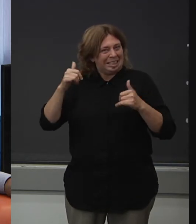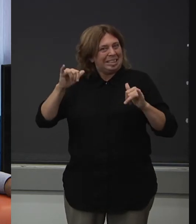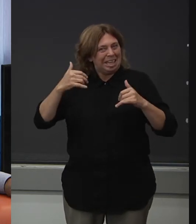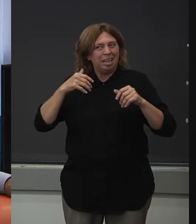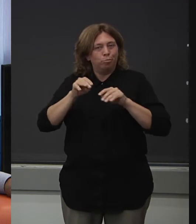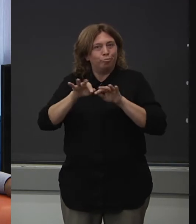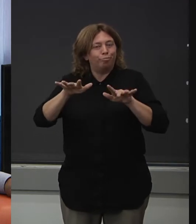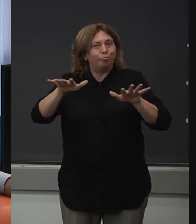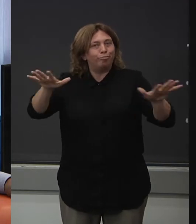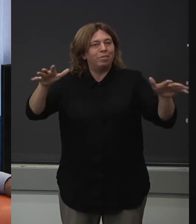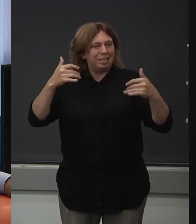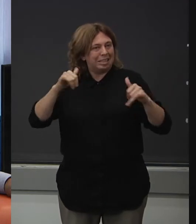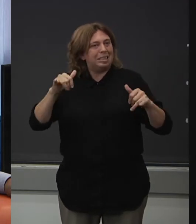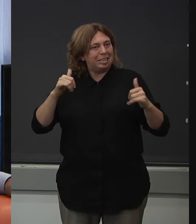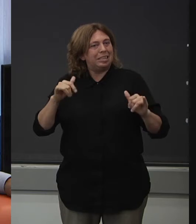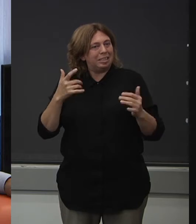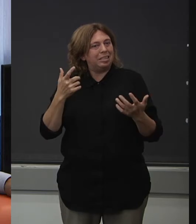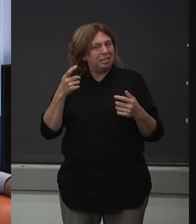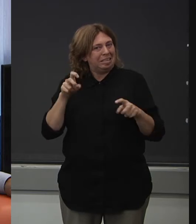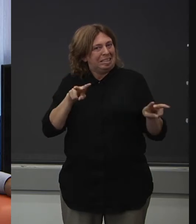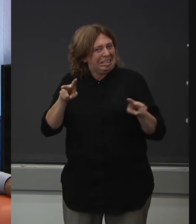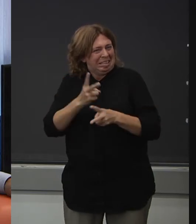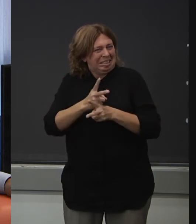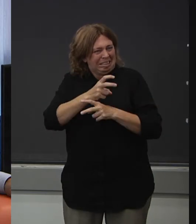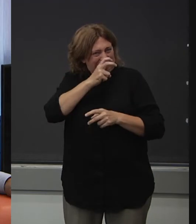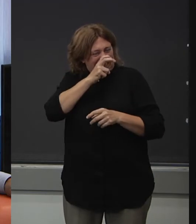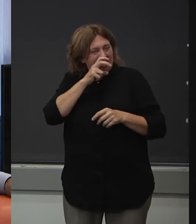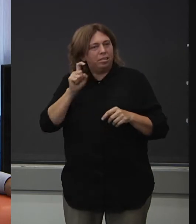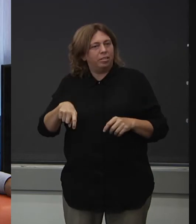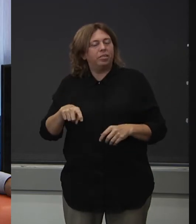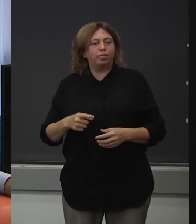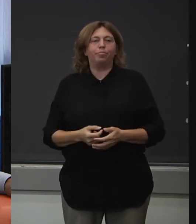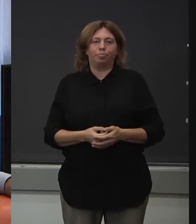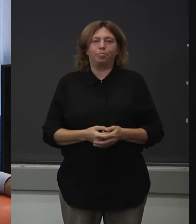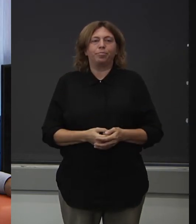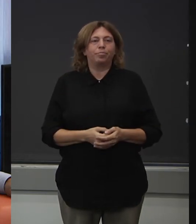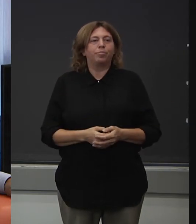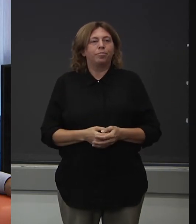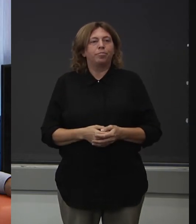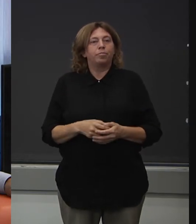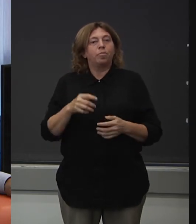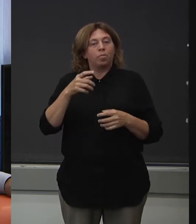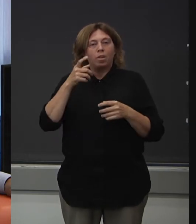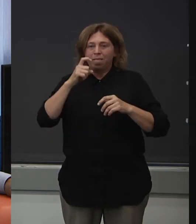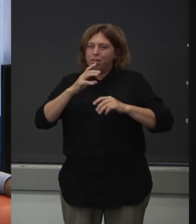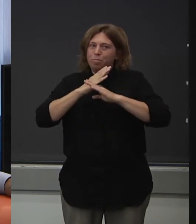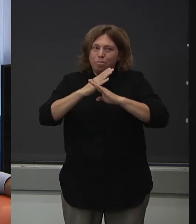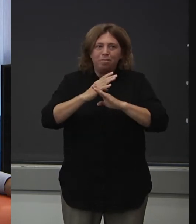We should continue practicing COVID protective behaviors, and some of these include